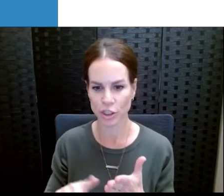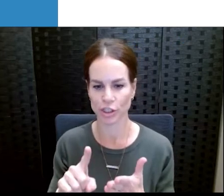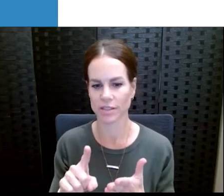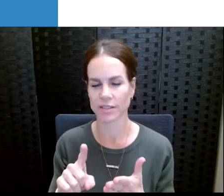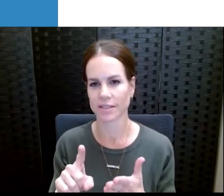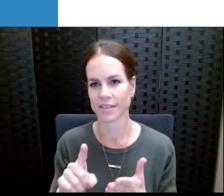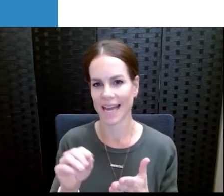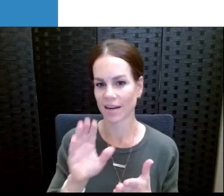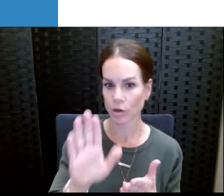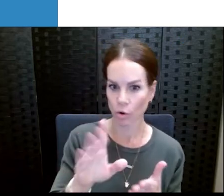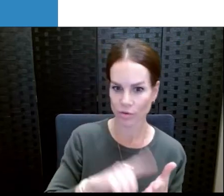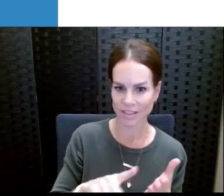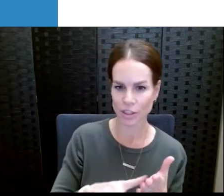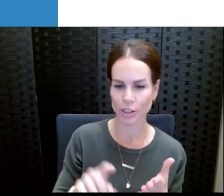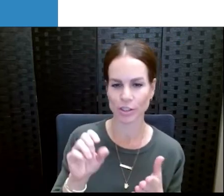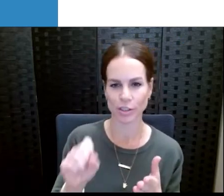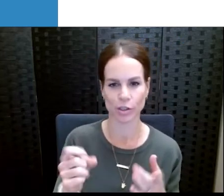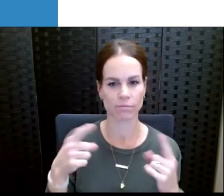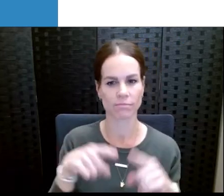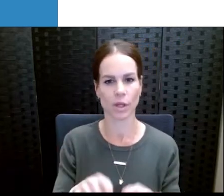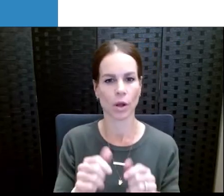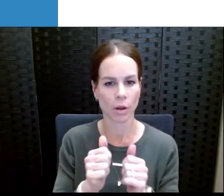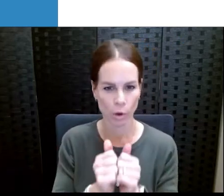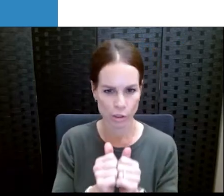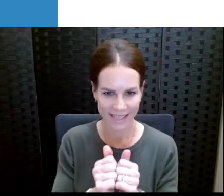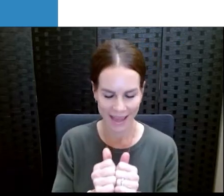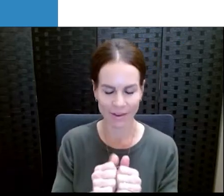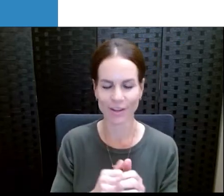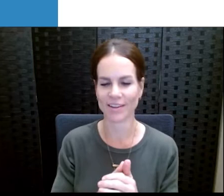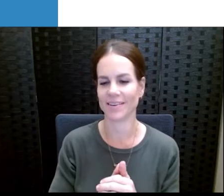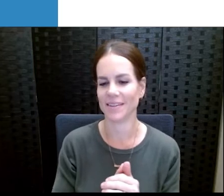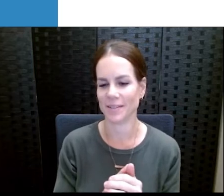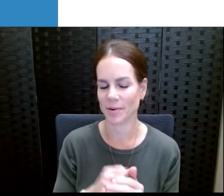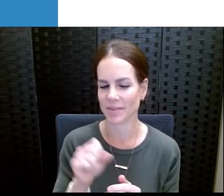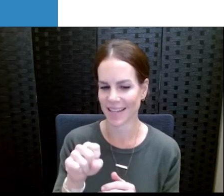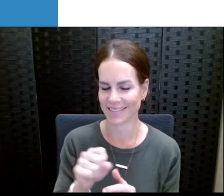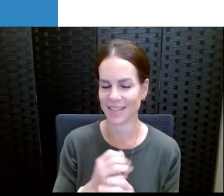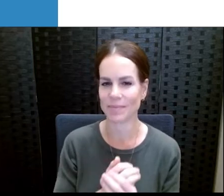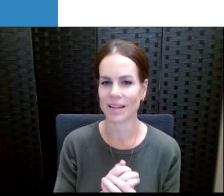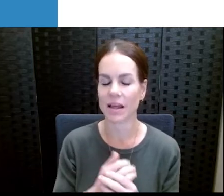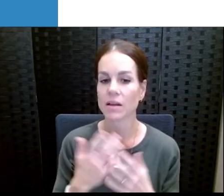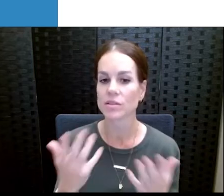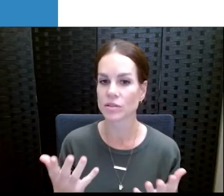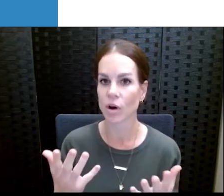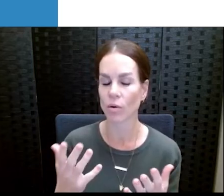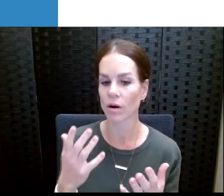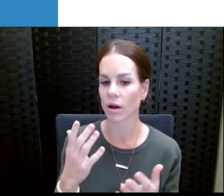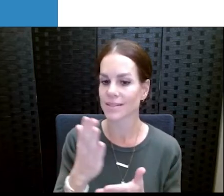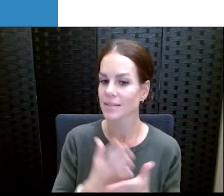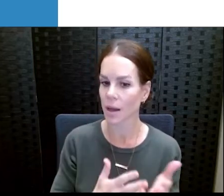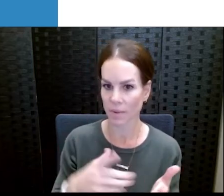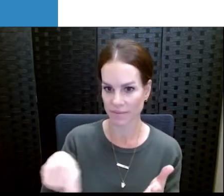presentation, how our research and your research could align together very well.